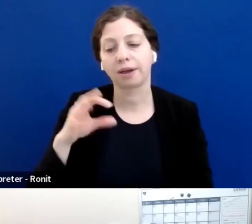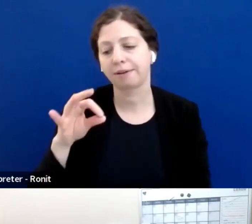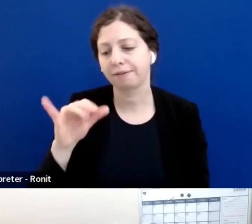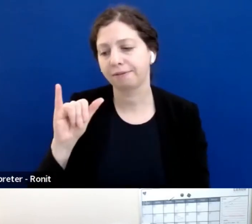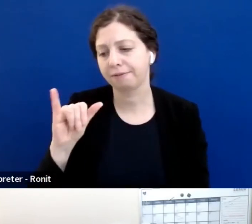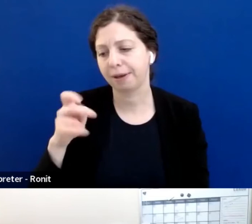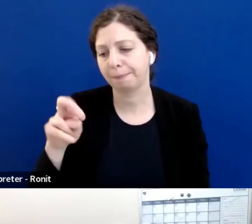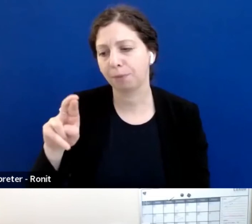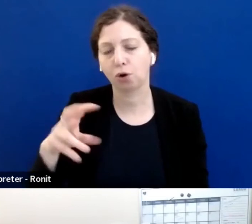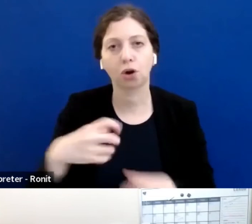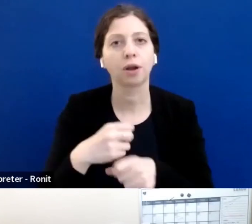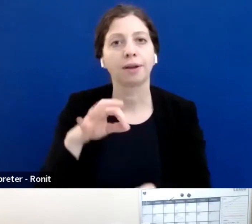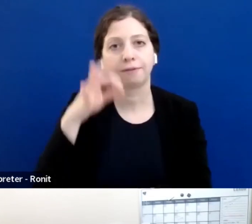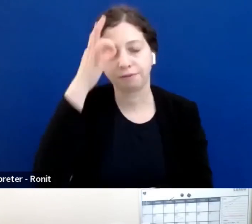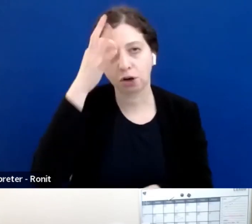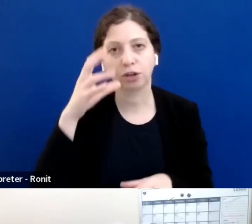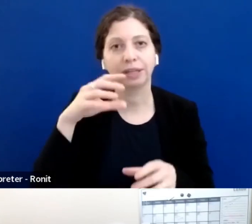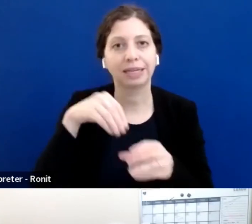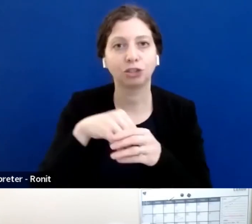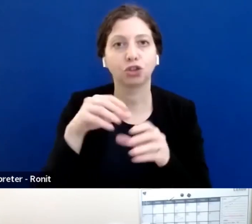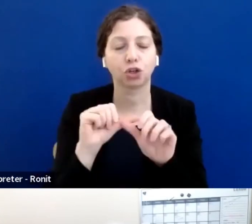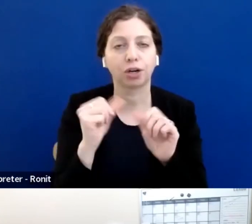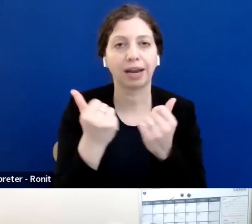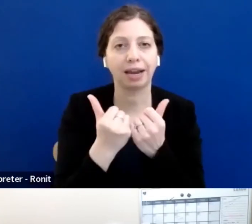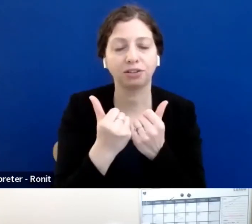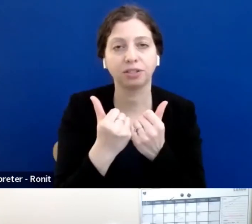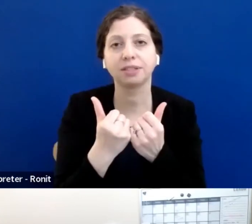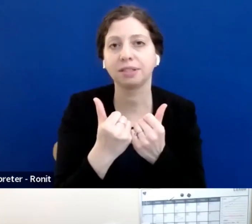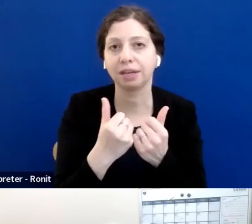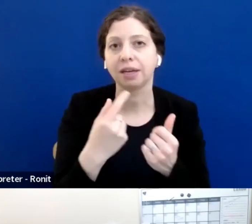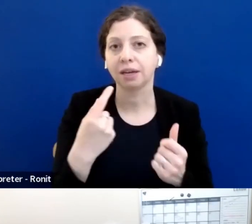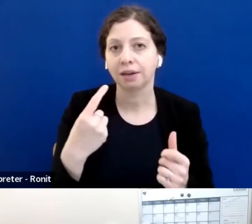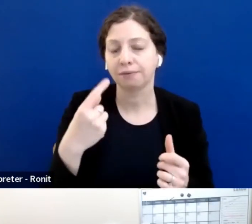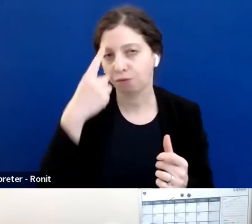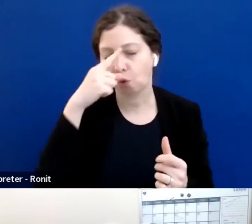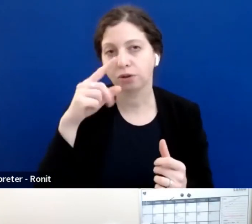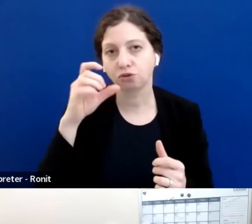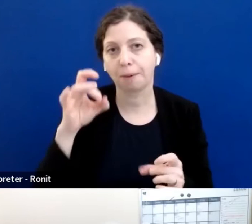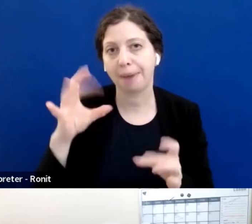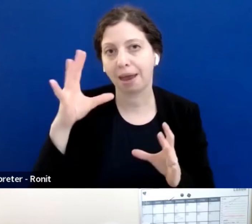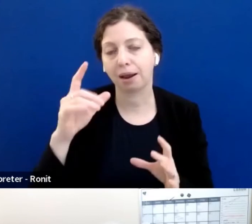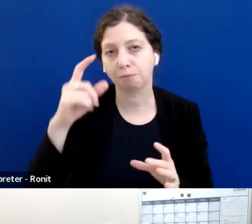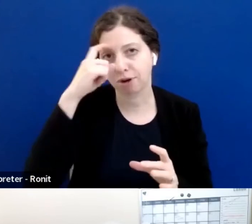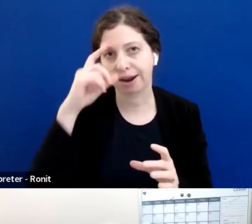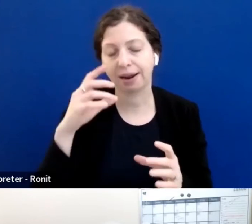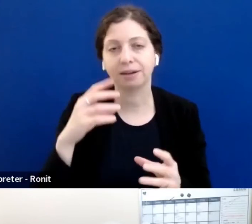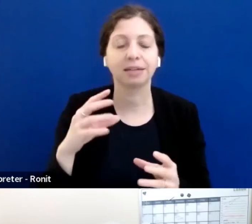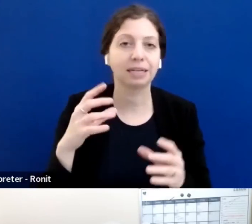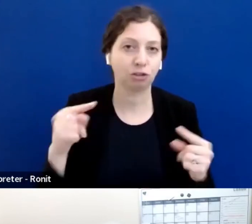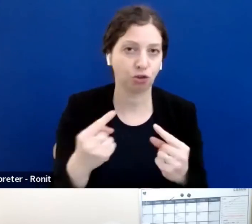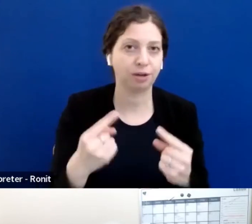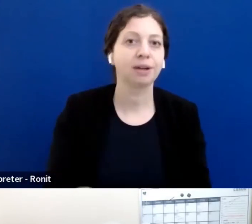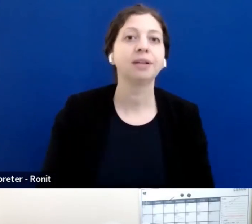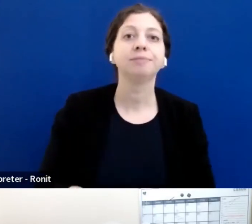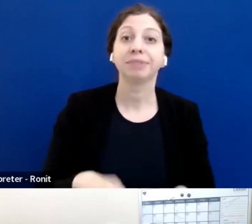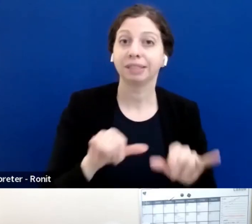It stands for the Federal Interagency of Traumatic Brain Injury. And it's an informatics system that's